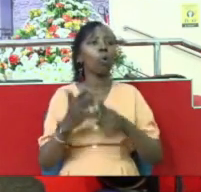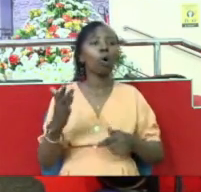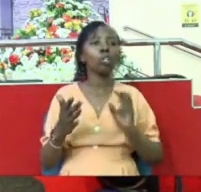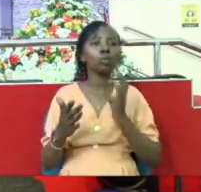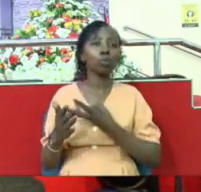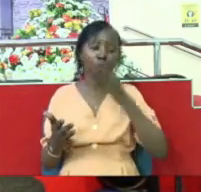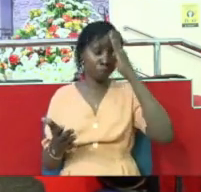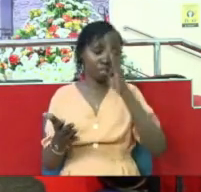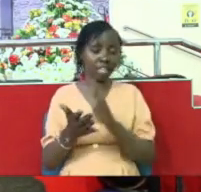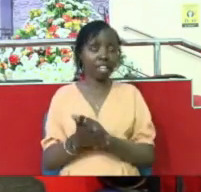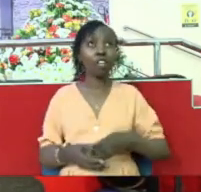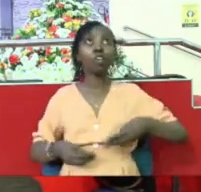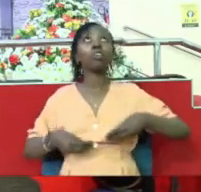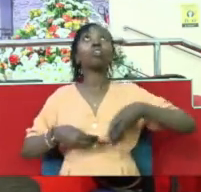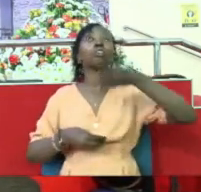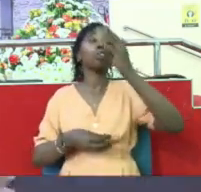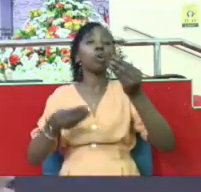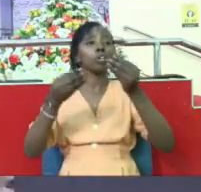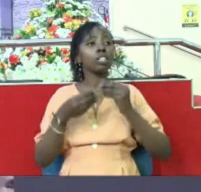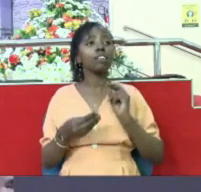We give according to our